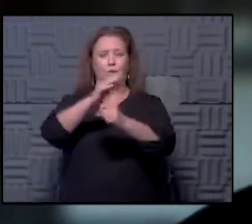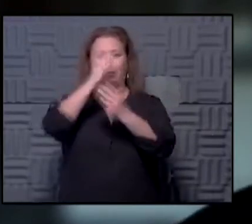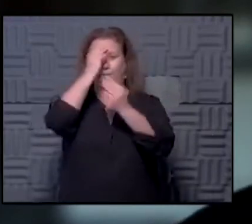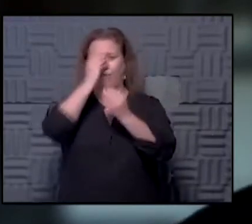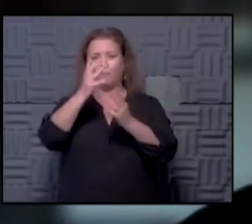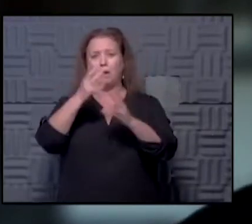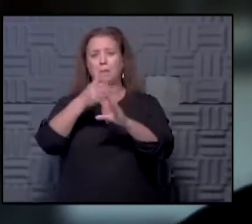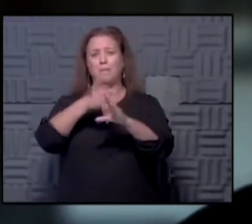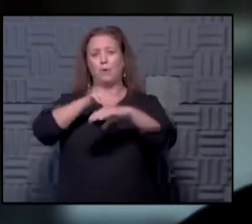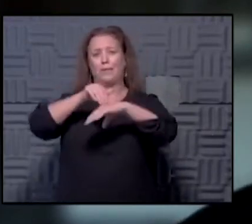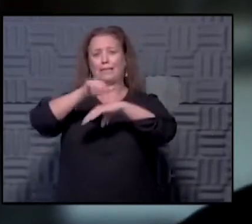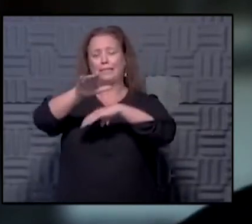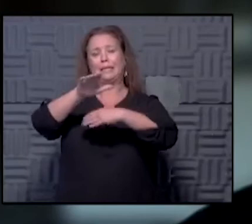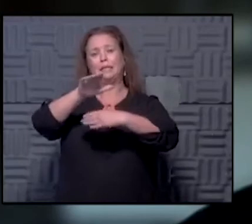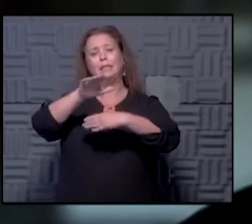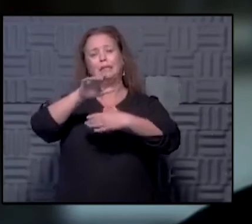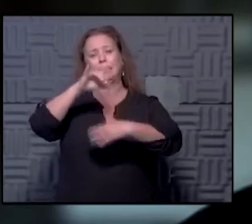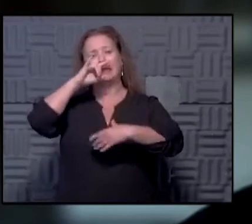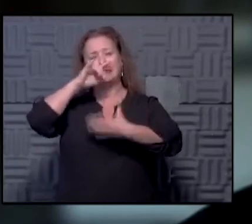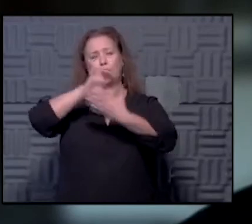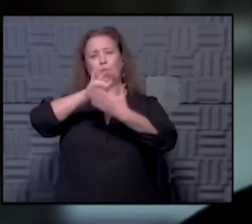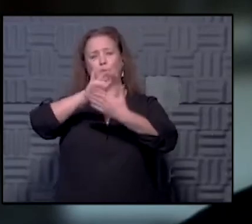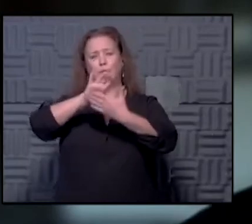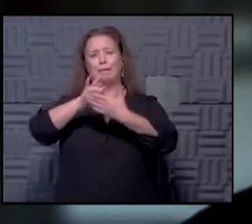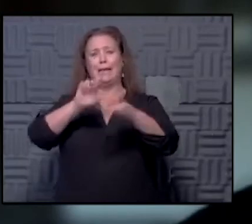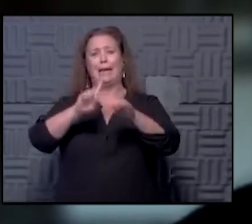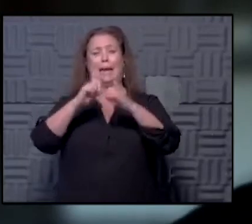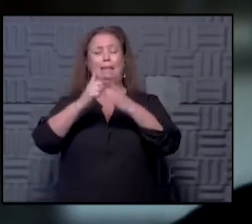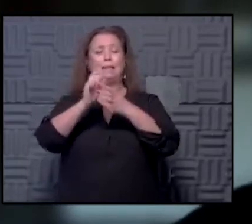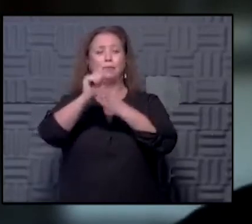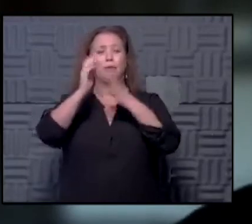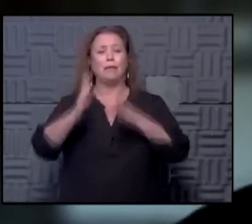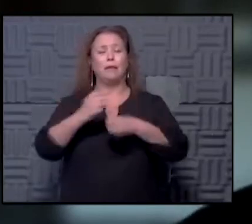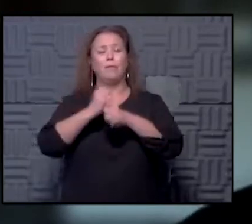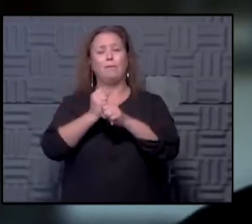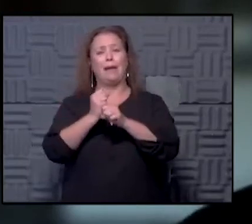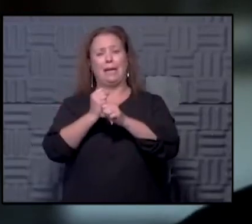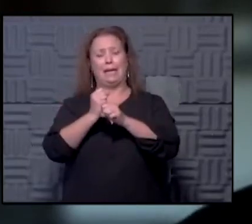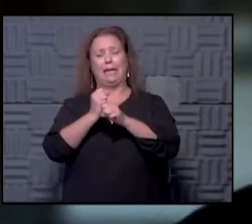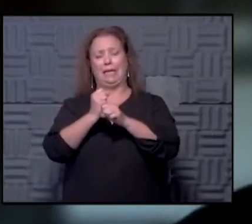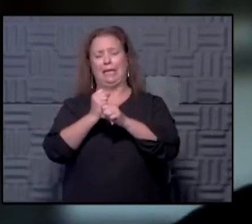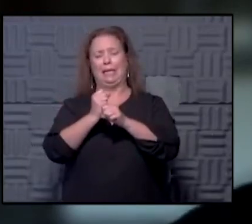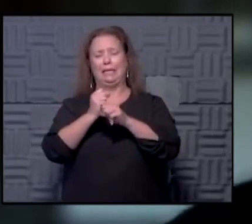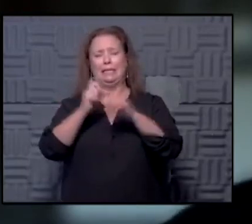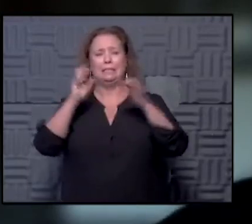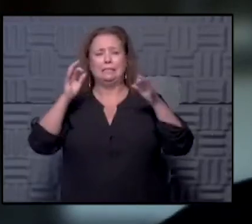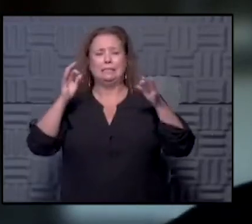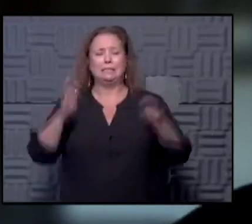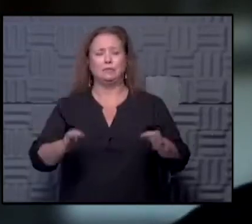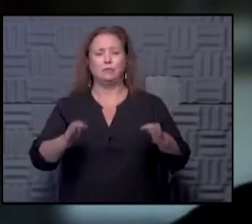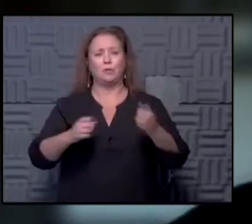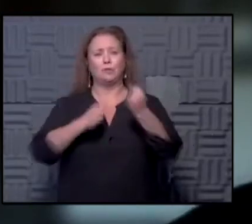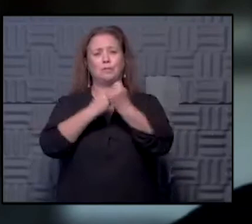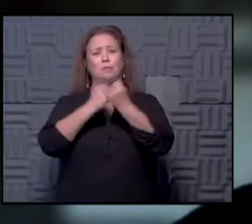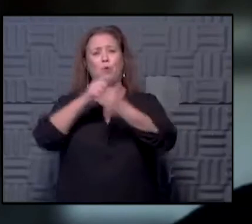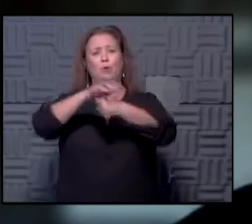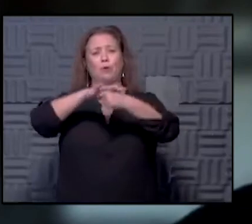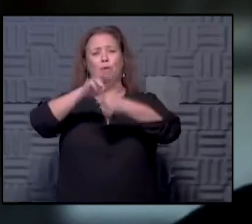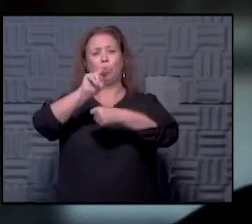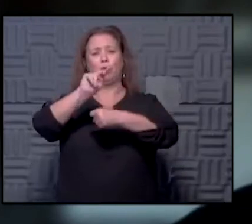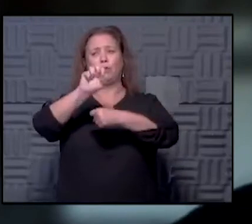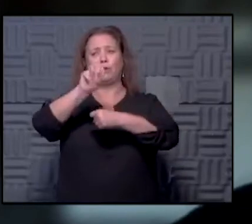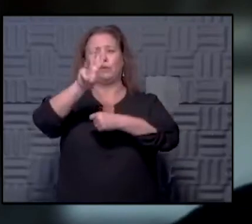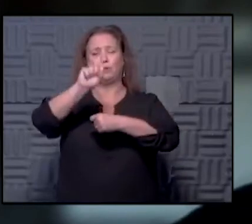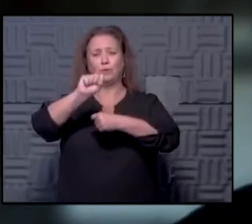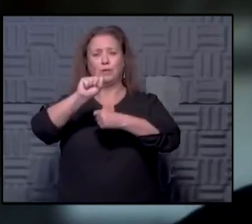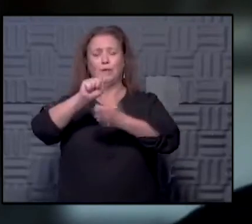kids to school, and same with the district leaders who are making those decisions. And local news is really important, so support your local news and get them